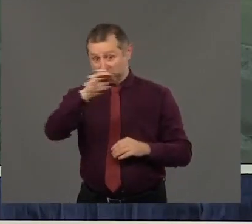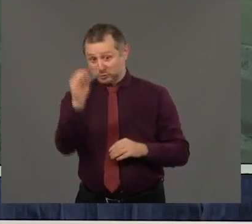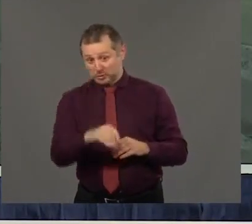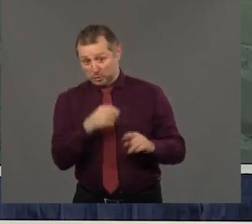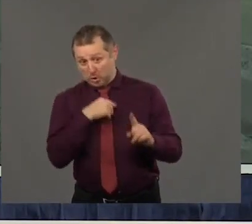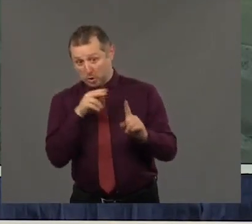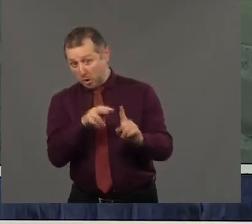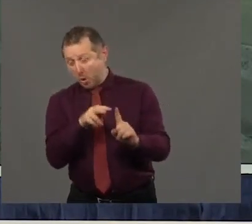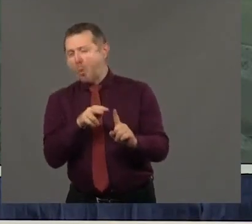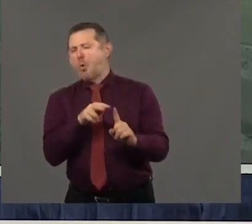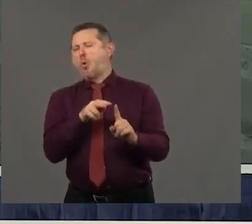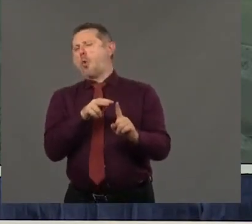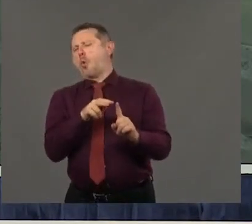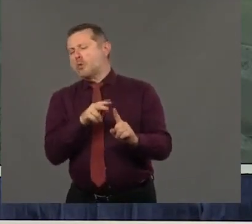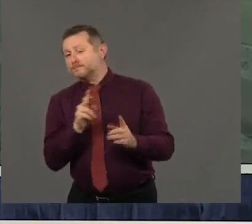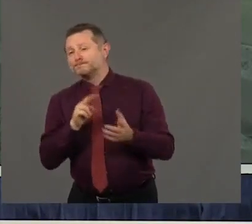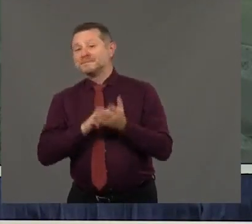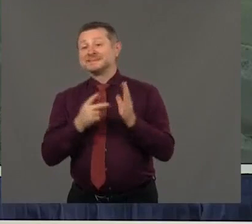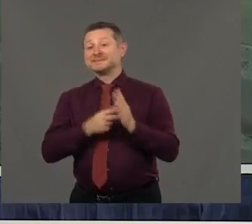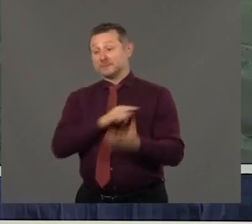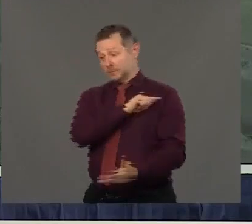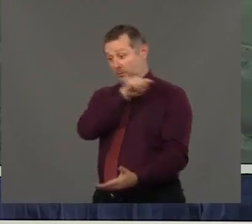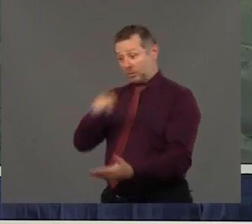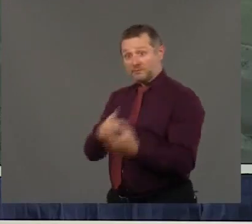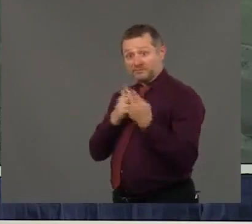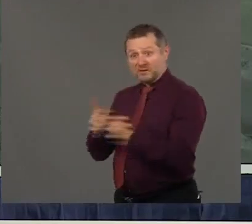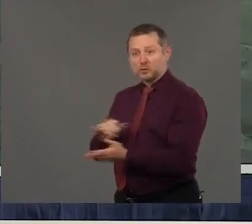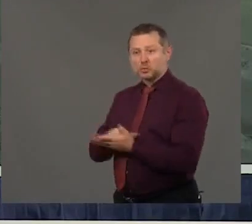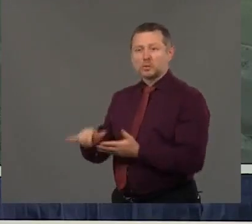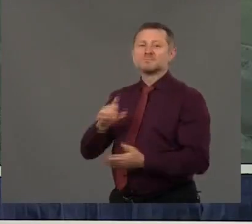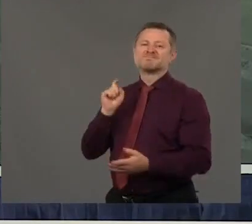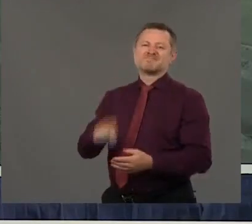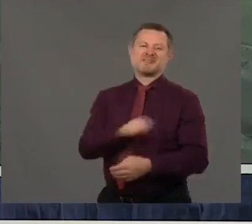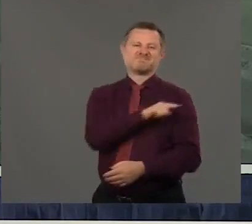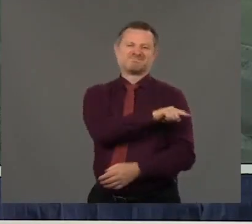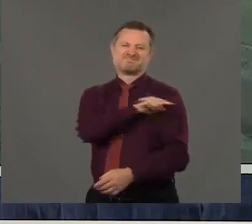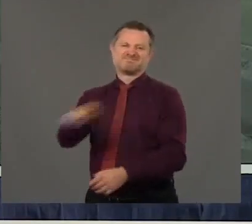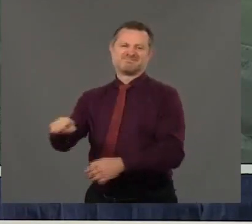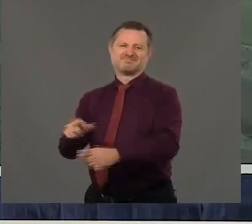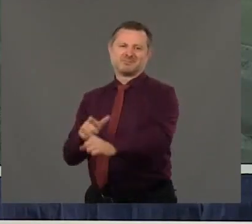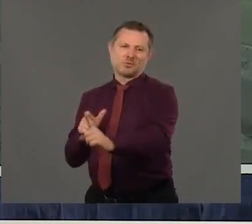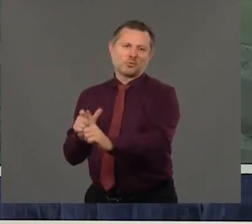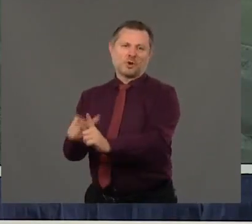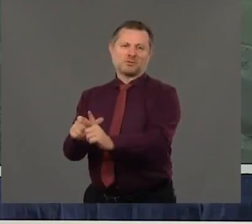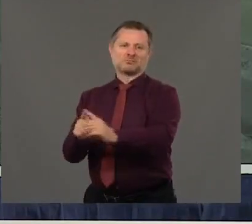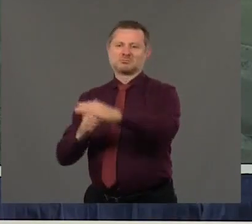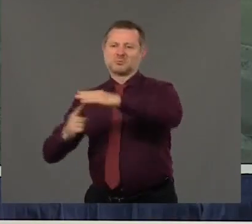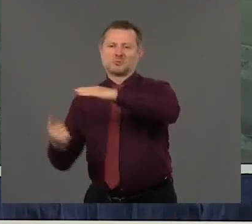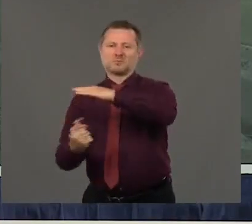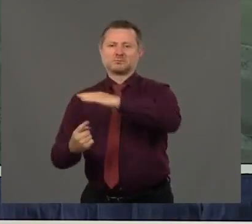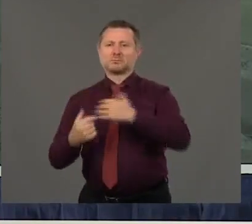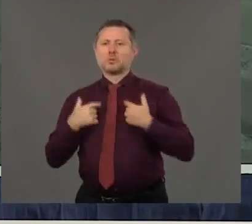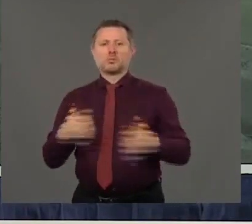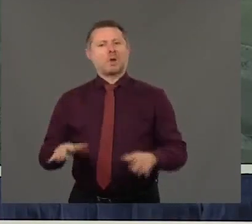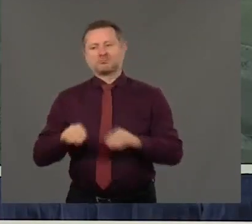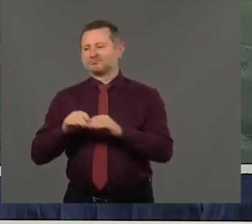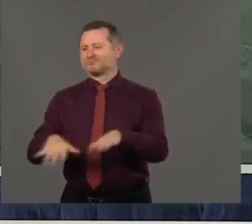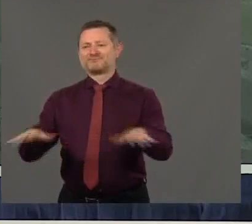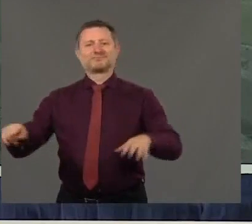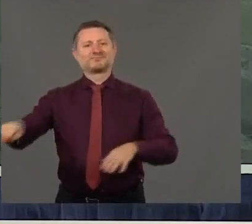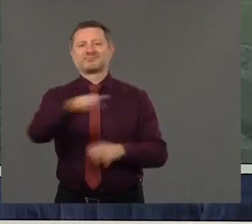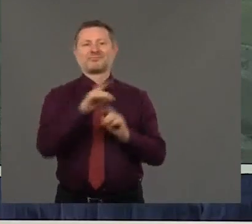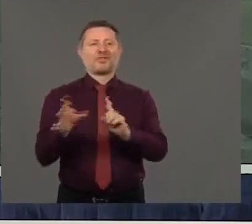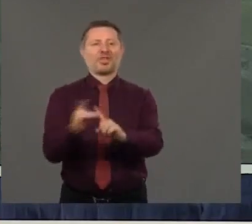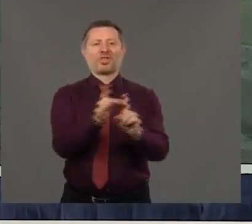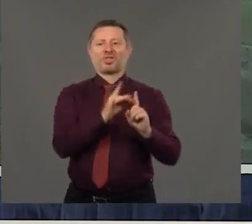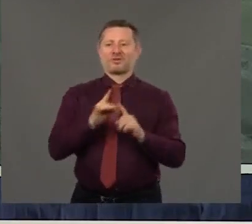then when you come here, please quarantine, just because we don't want the infection to spread, and you don't want the infection to